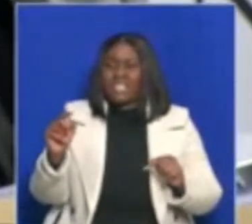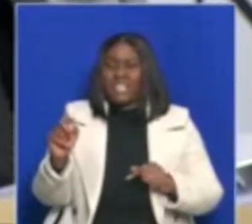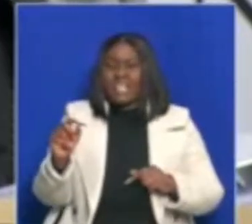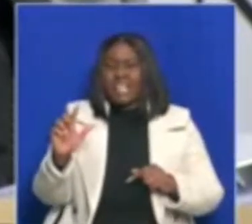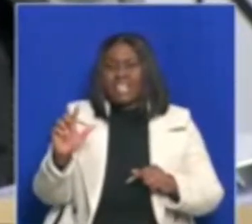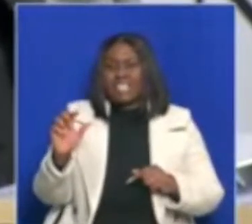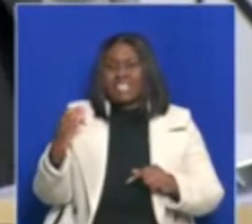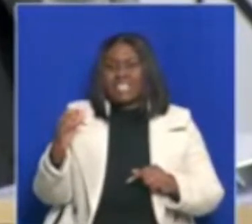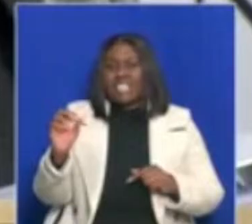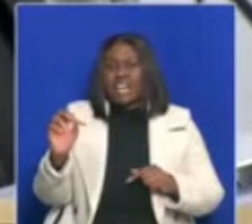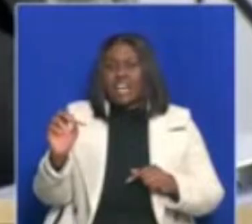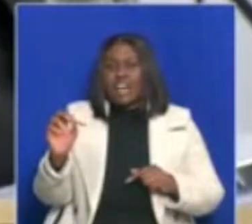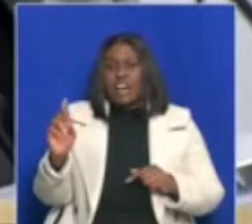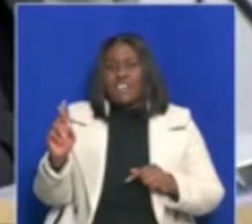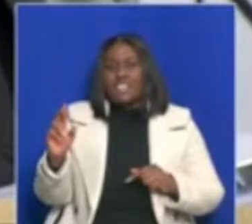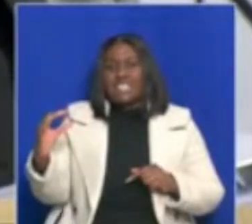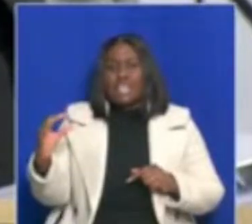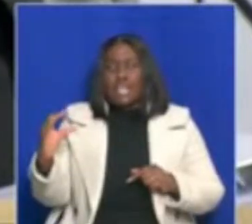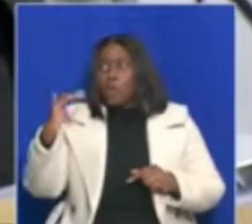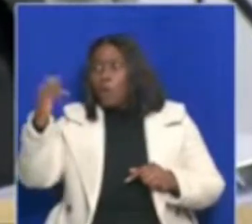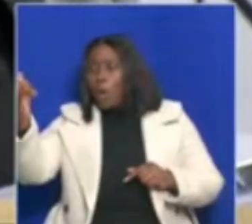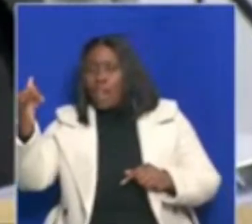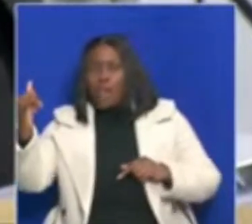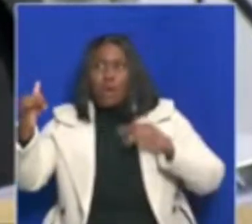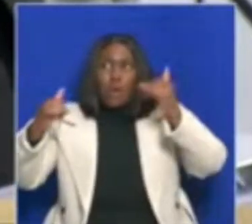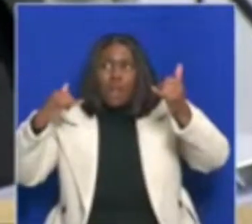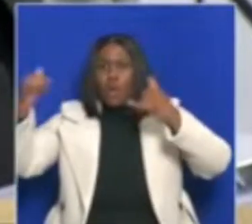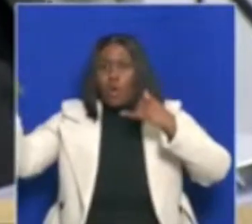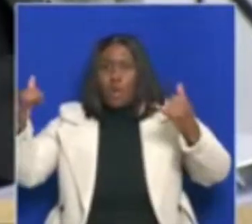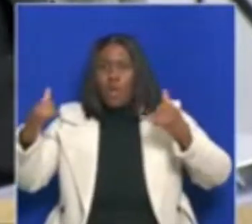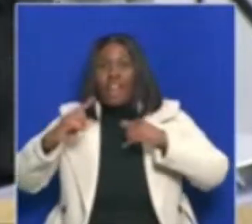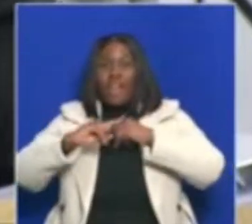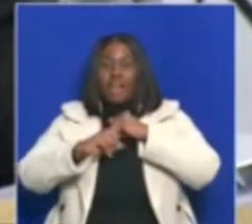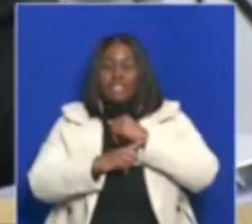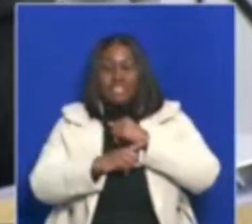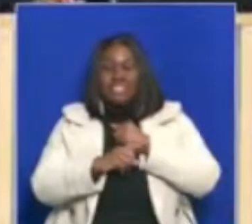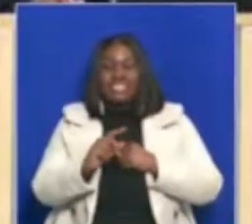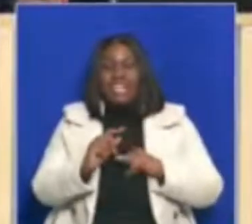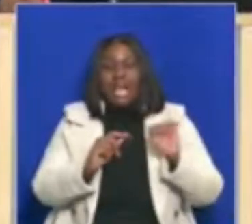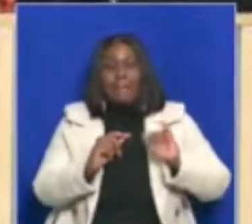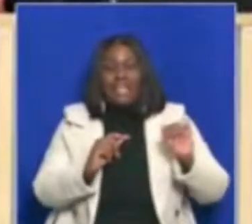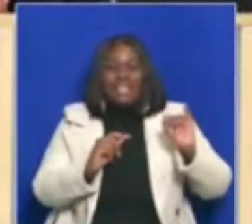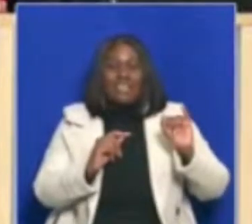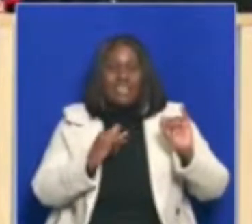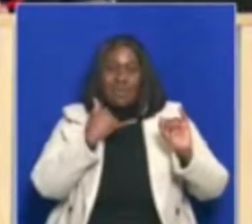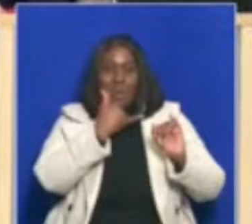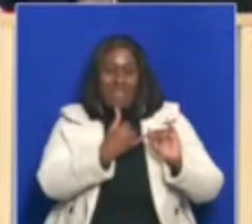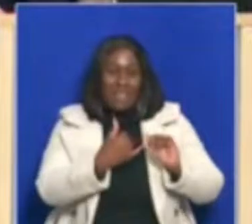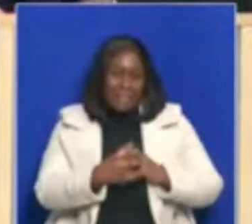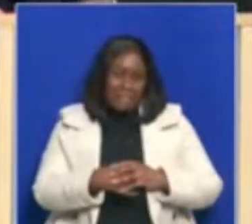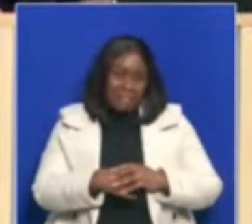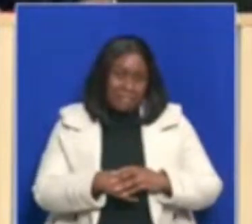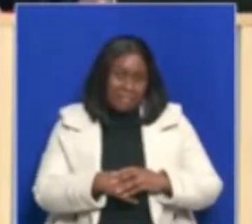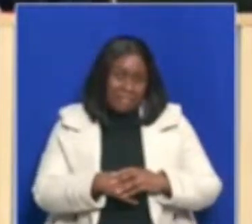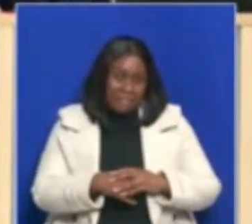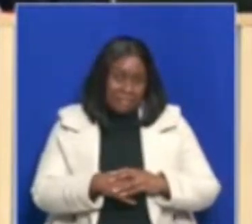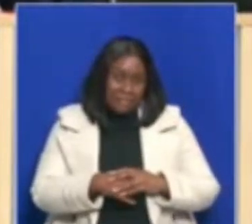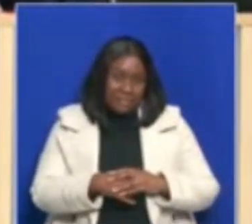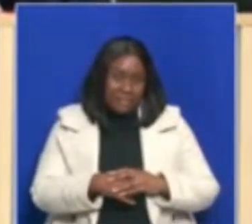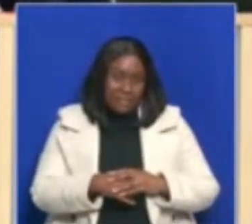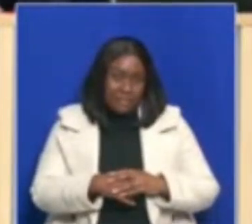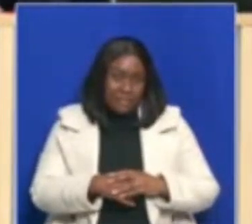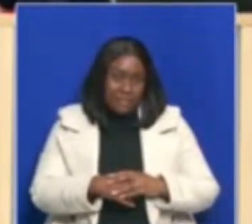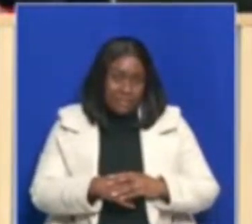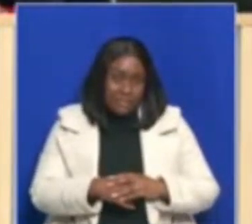call all the other role players besides calling IPID to the scene. And the IPID contact, whether it's